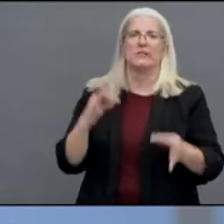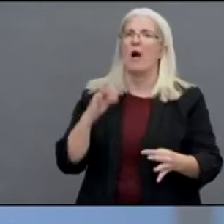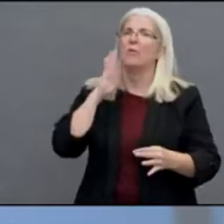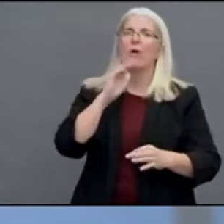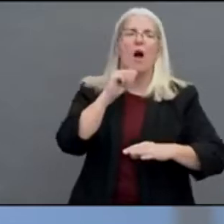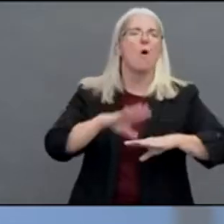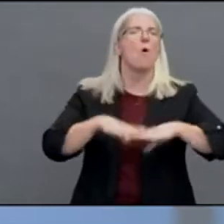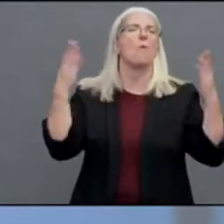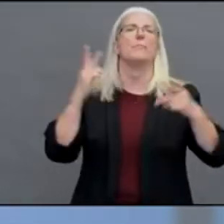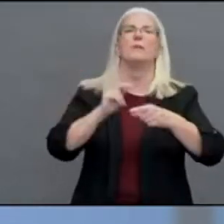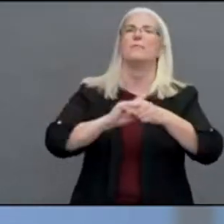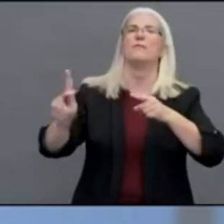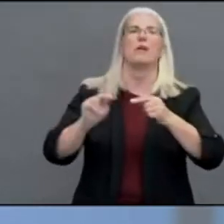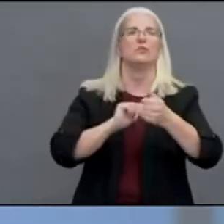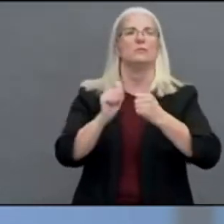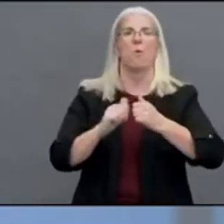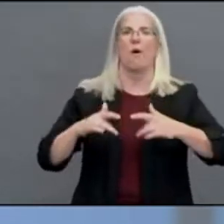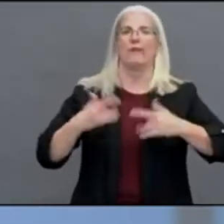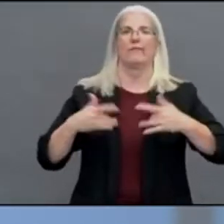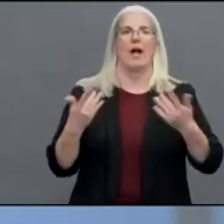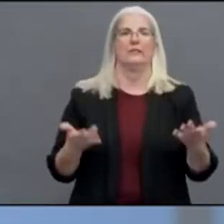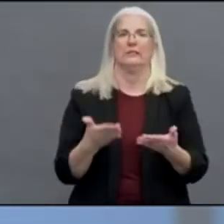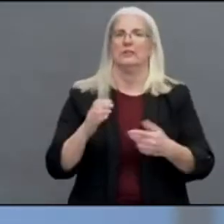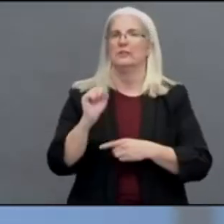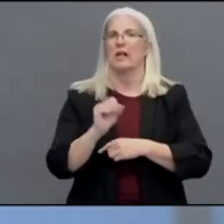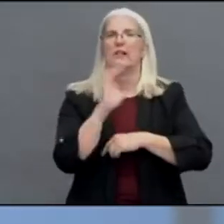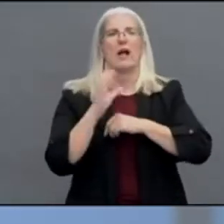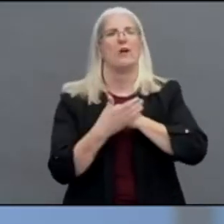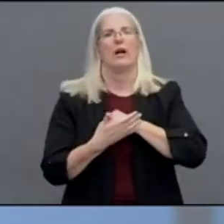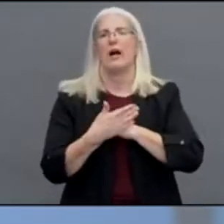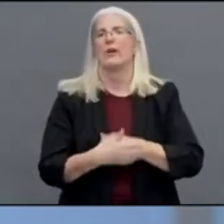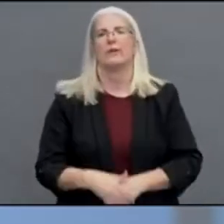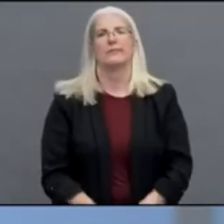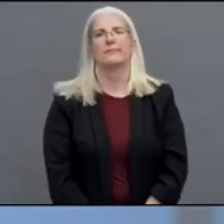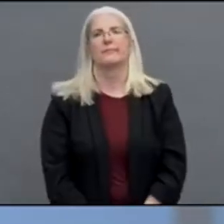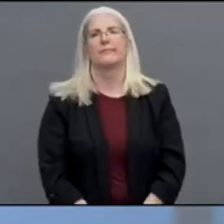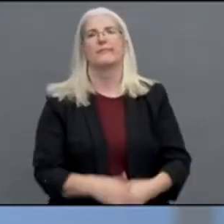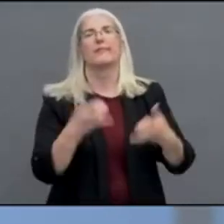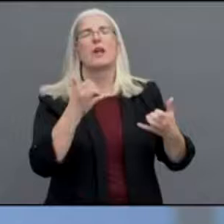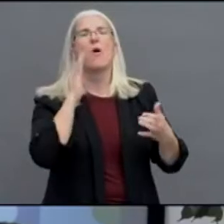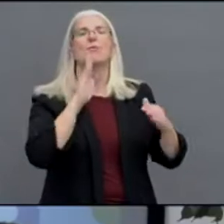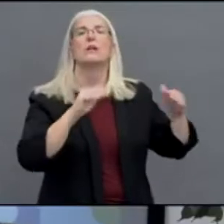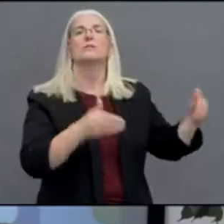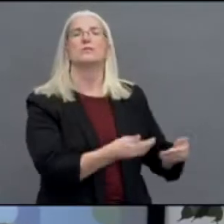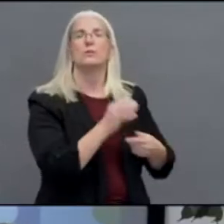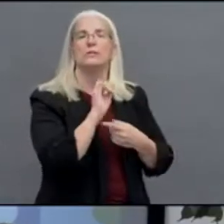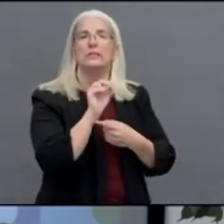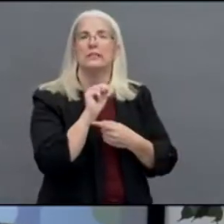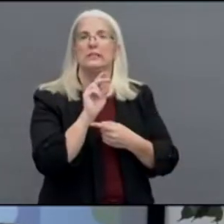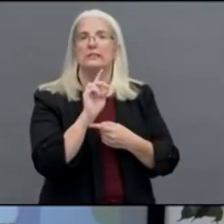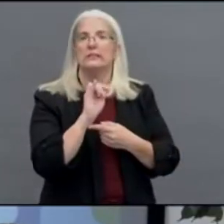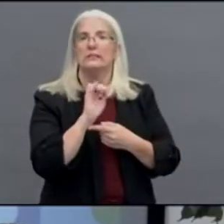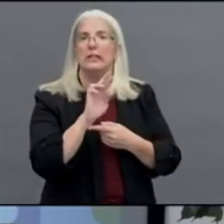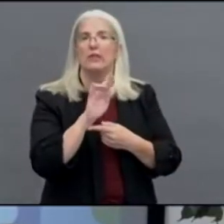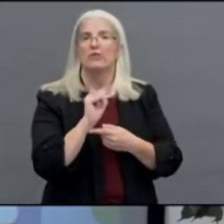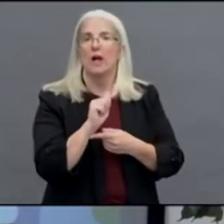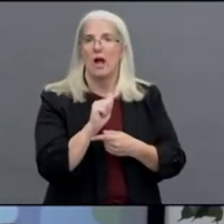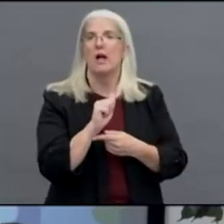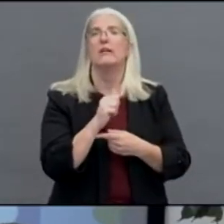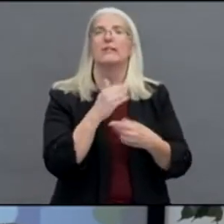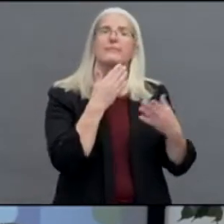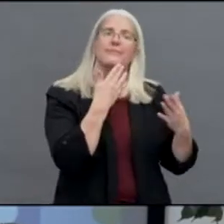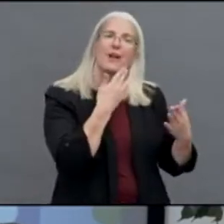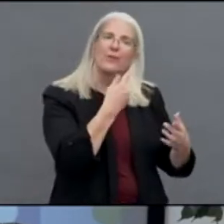of Santa Clara. Now, I would like to introduce our guest today, Indira Fonseca. Thank you, Indira,